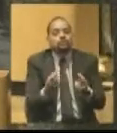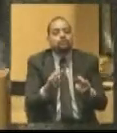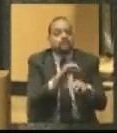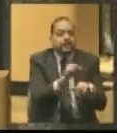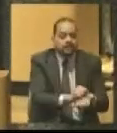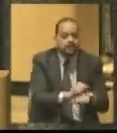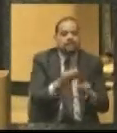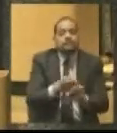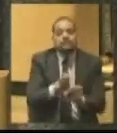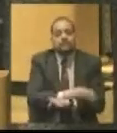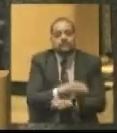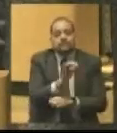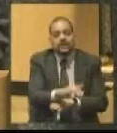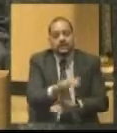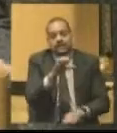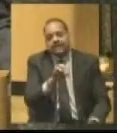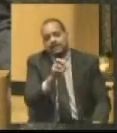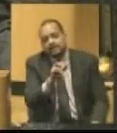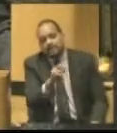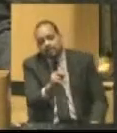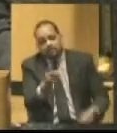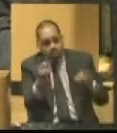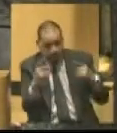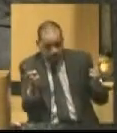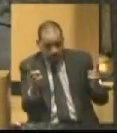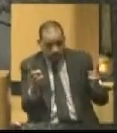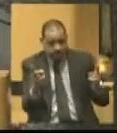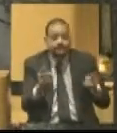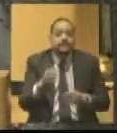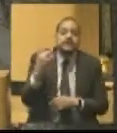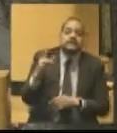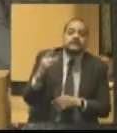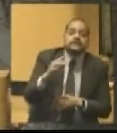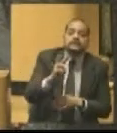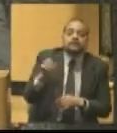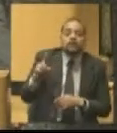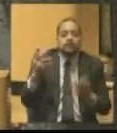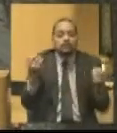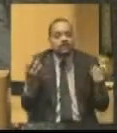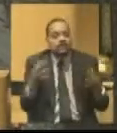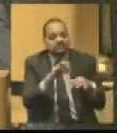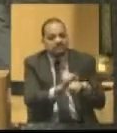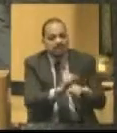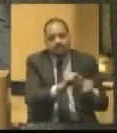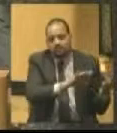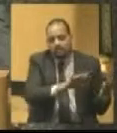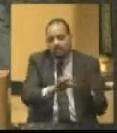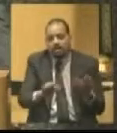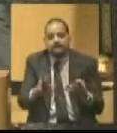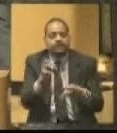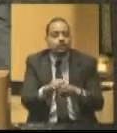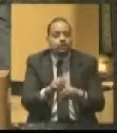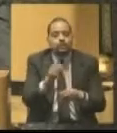Lincoln explaining to Congress in late 1861 that numerous slaves had been coming into Union lines and were, quote, "thus liberated."